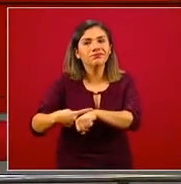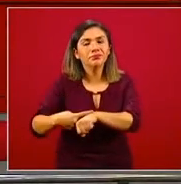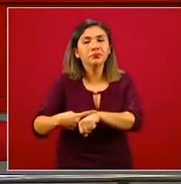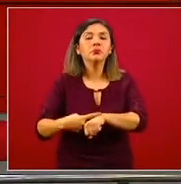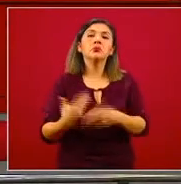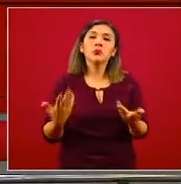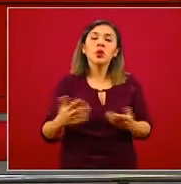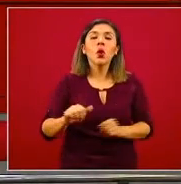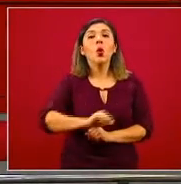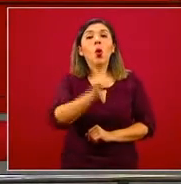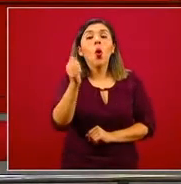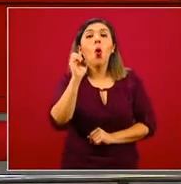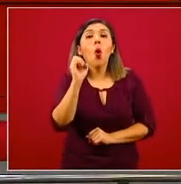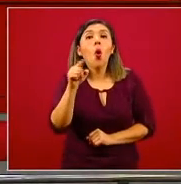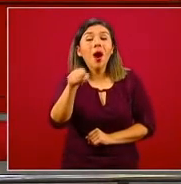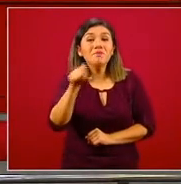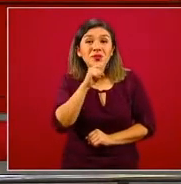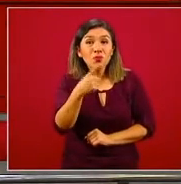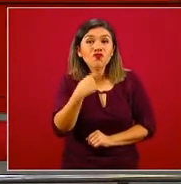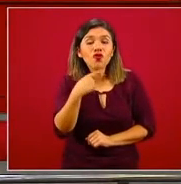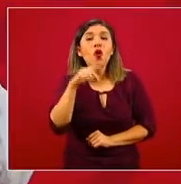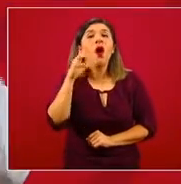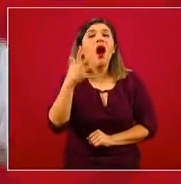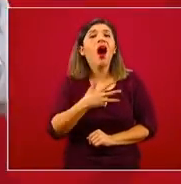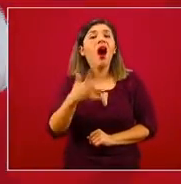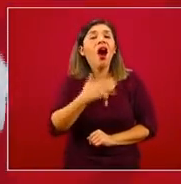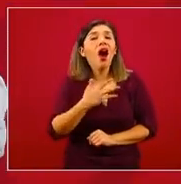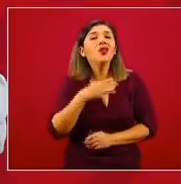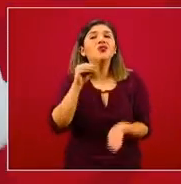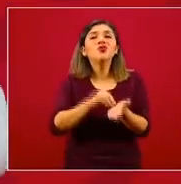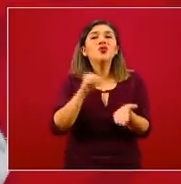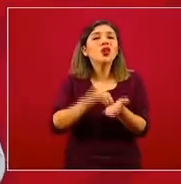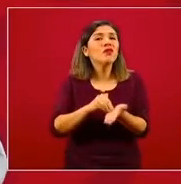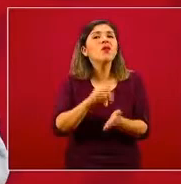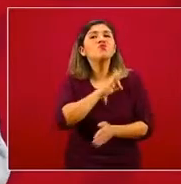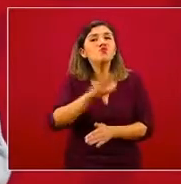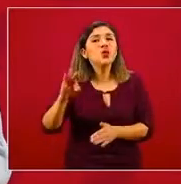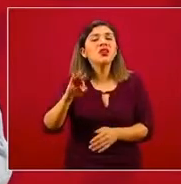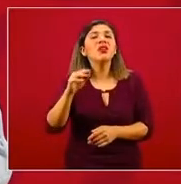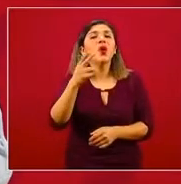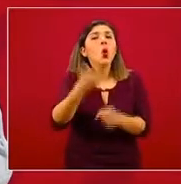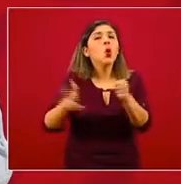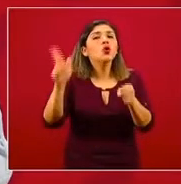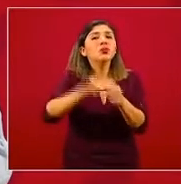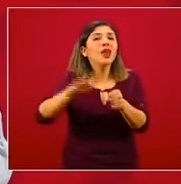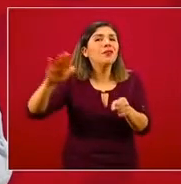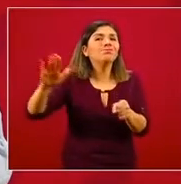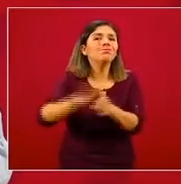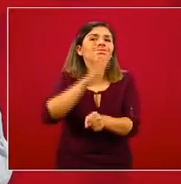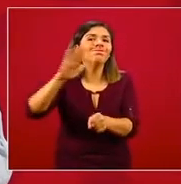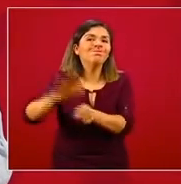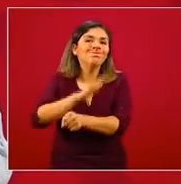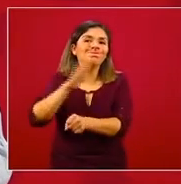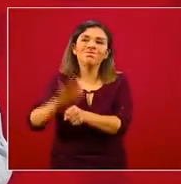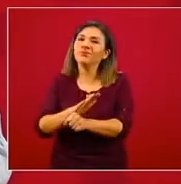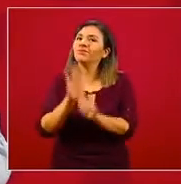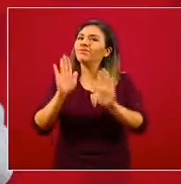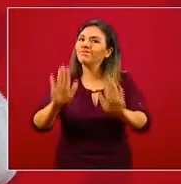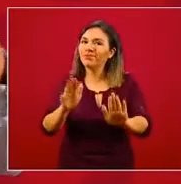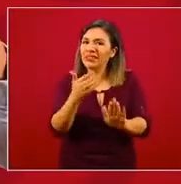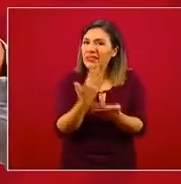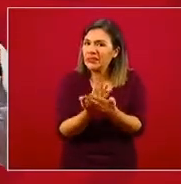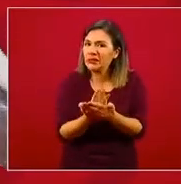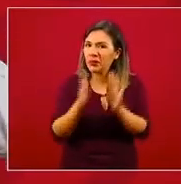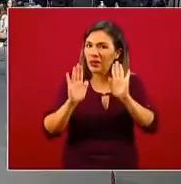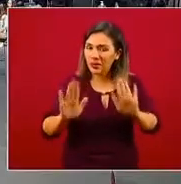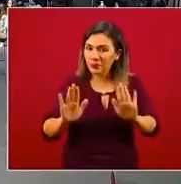a climbing trend, or maybe there is a saturation, or we're getting closer